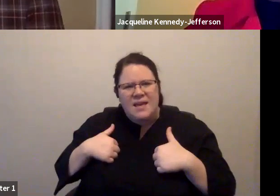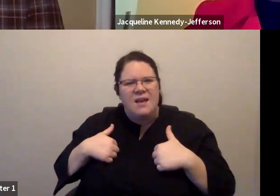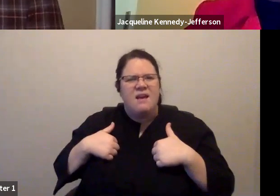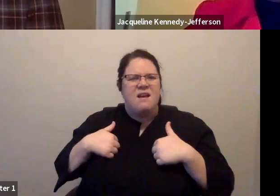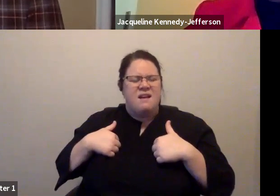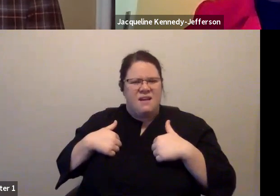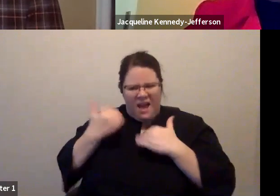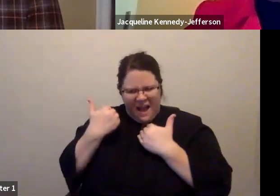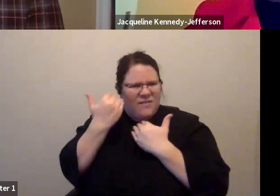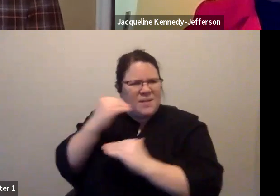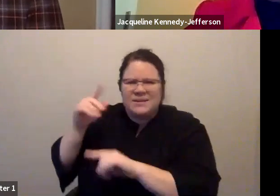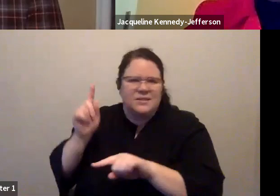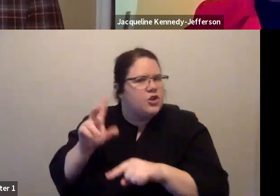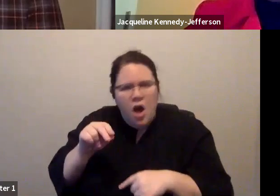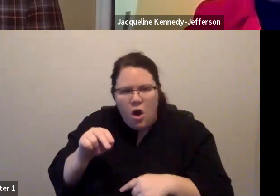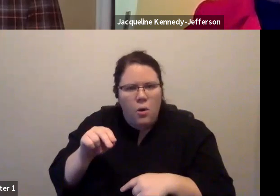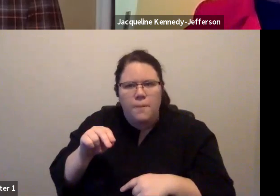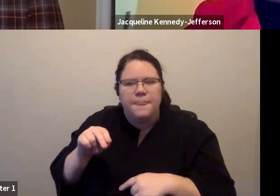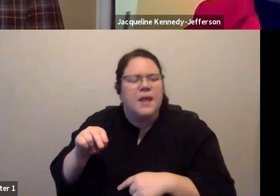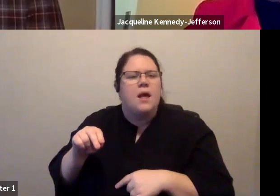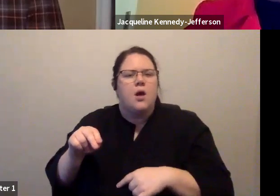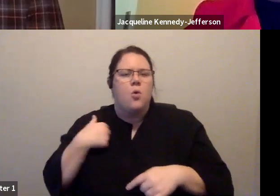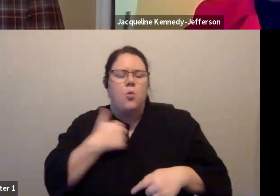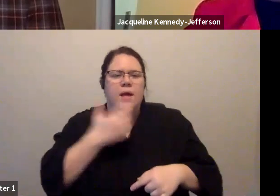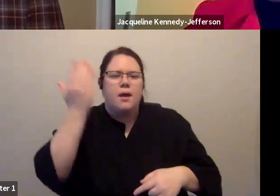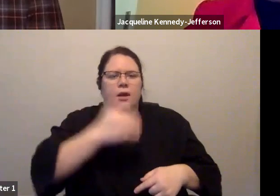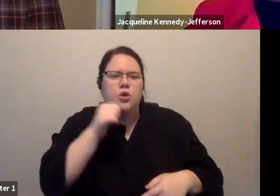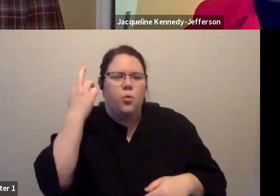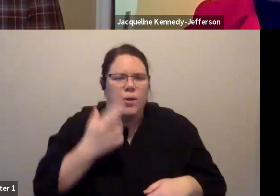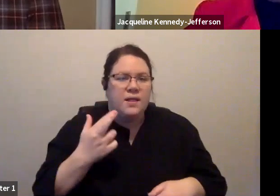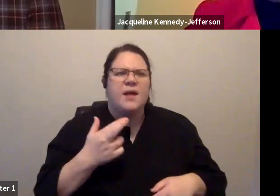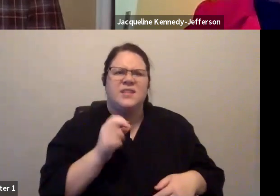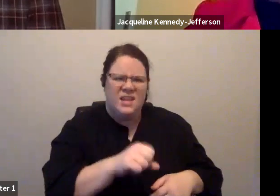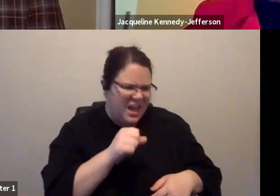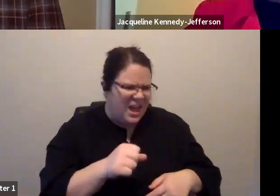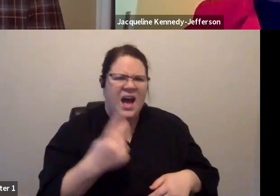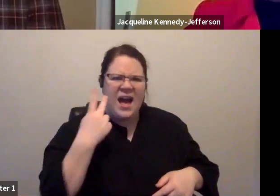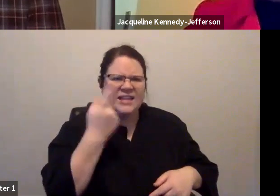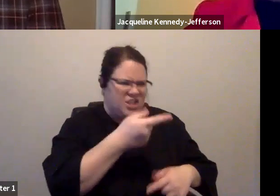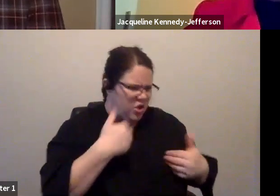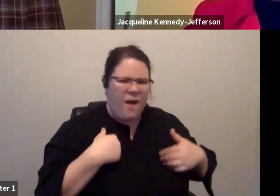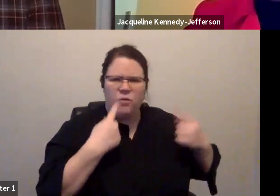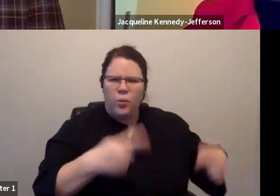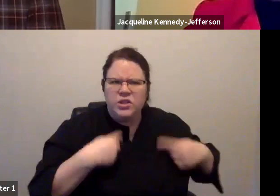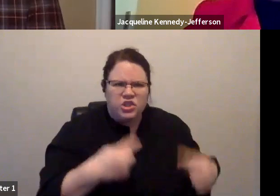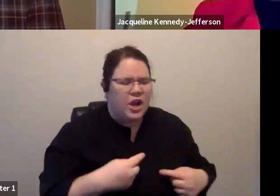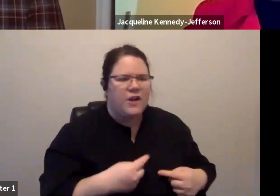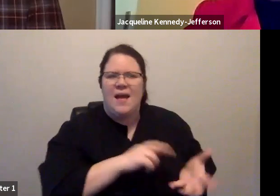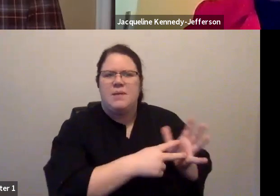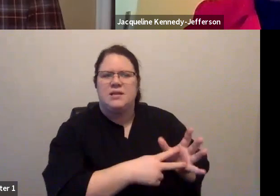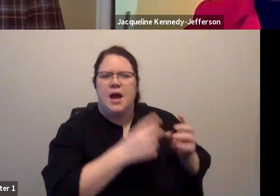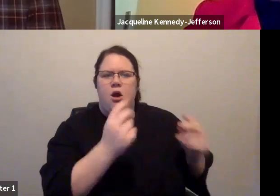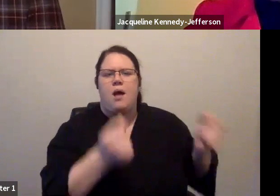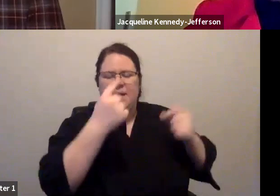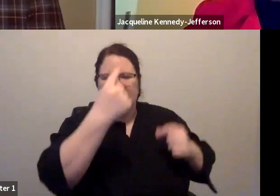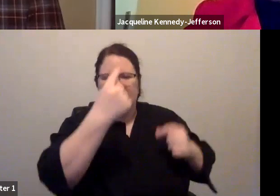we always put barriers on people. We do it all the time. We don't even realize it. We're putting barriers and limitations on people that don't exist. And back to our accommodation